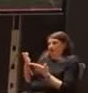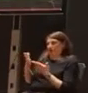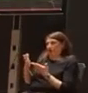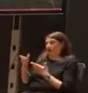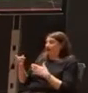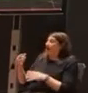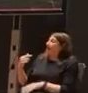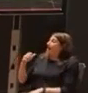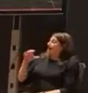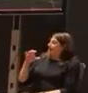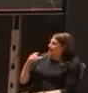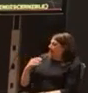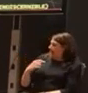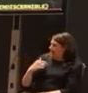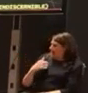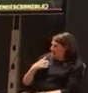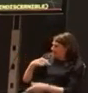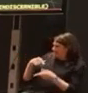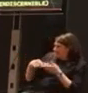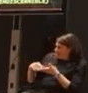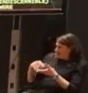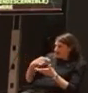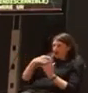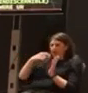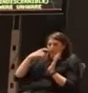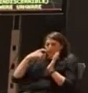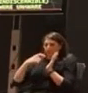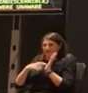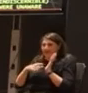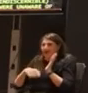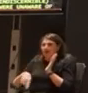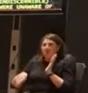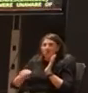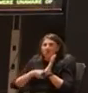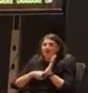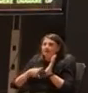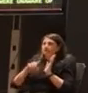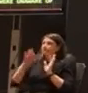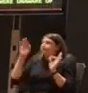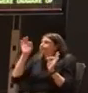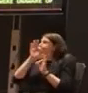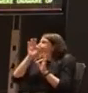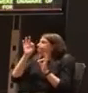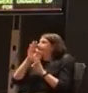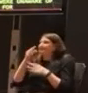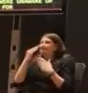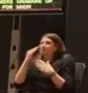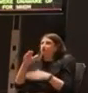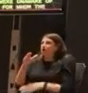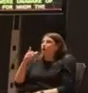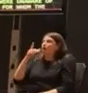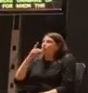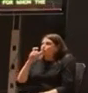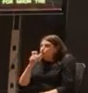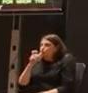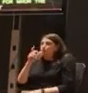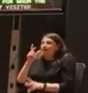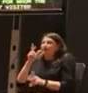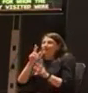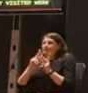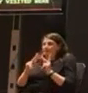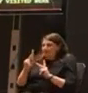the fact that they were unaware of the people from whom the places they visited were